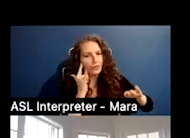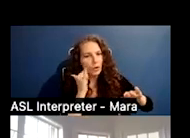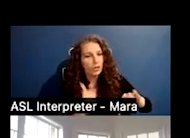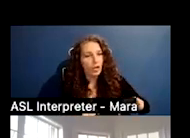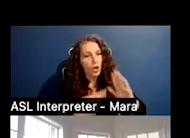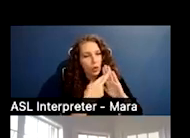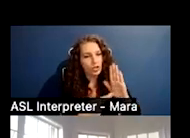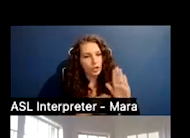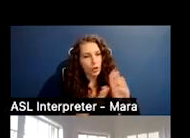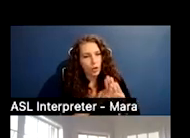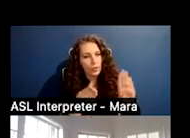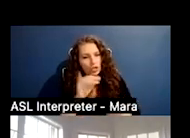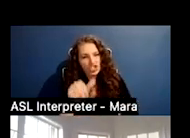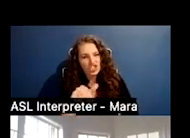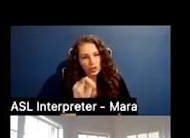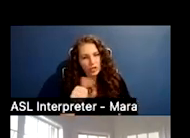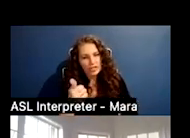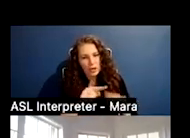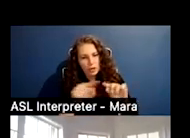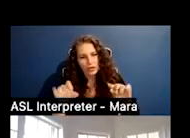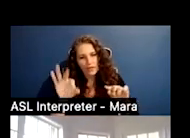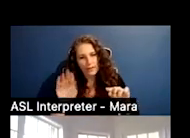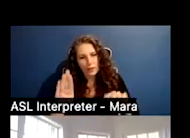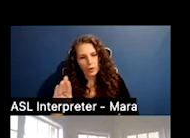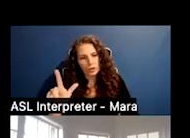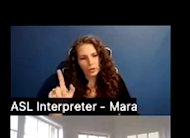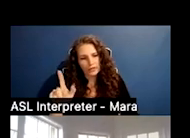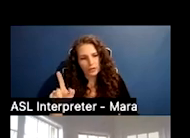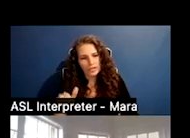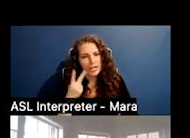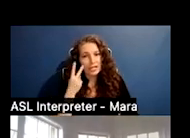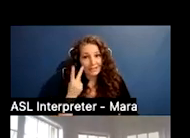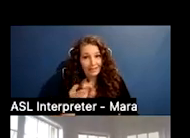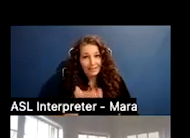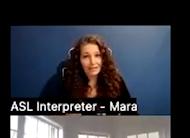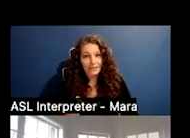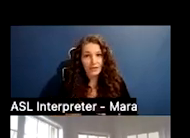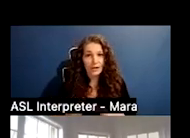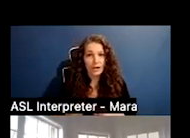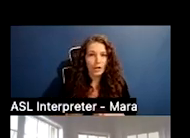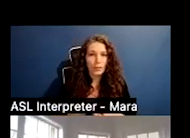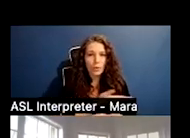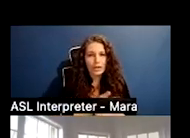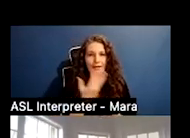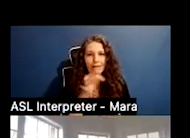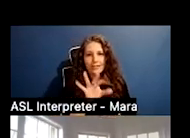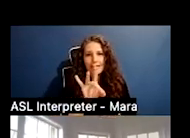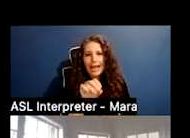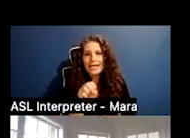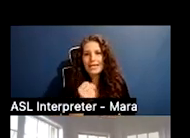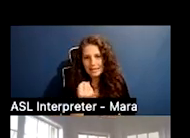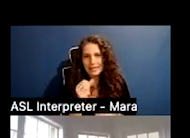going to be open through February 21st. Check us out. So this is for a pre-1980 house that has a raised foundation with a crawl space and needs